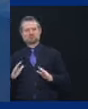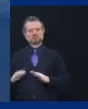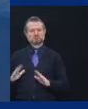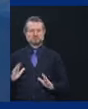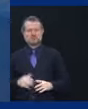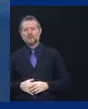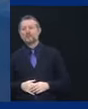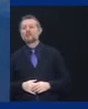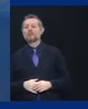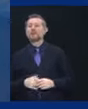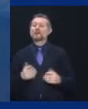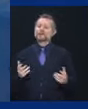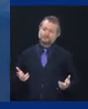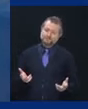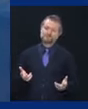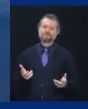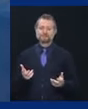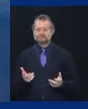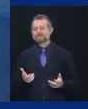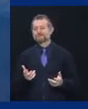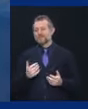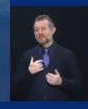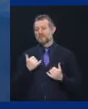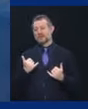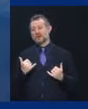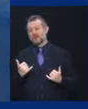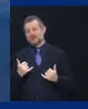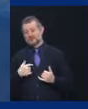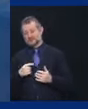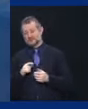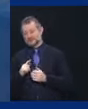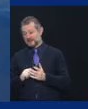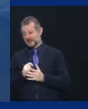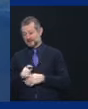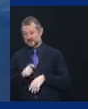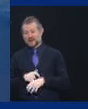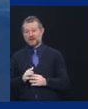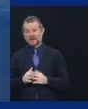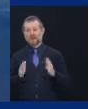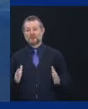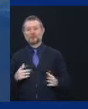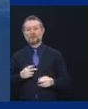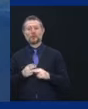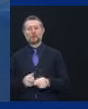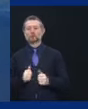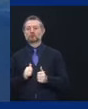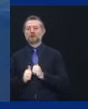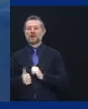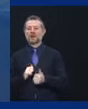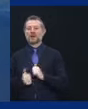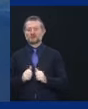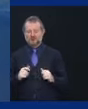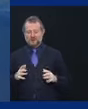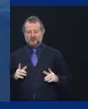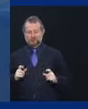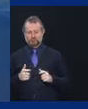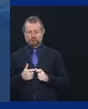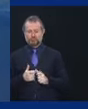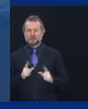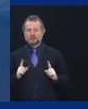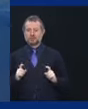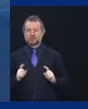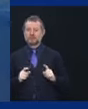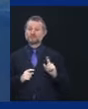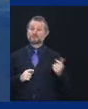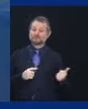The period we're in now is a foot race between the vaccine, how many